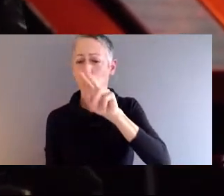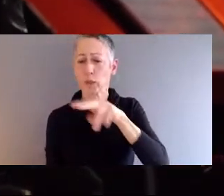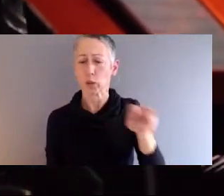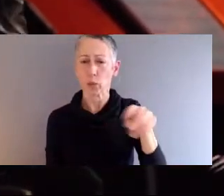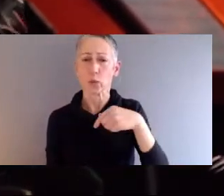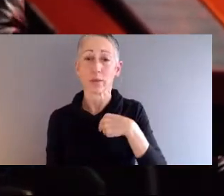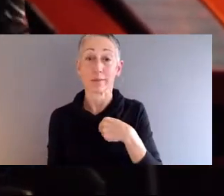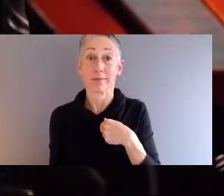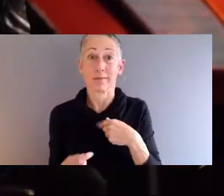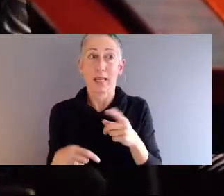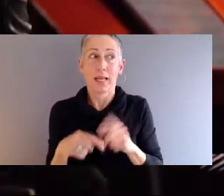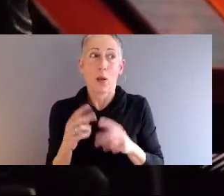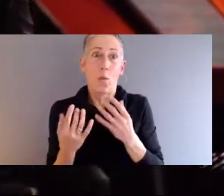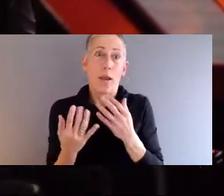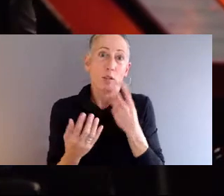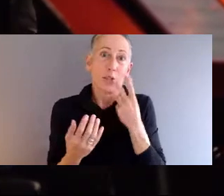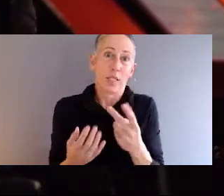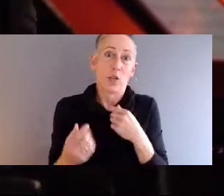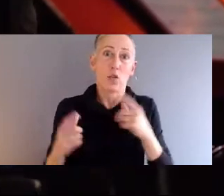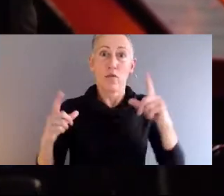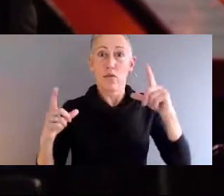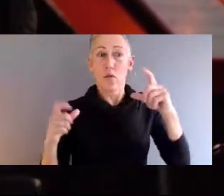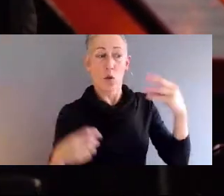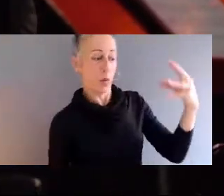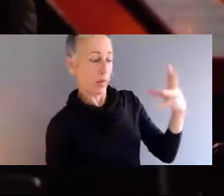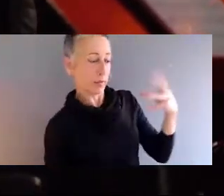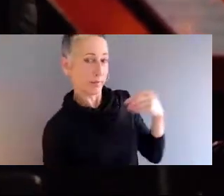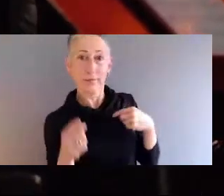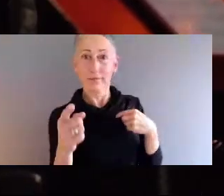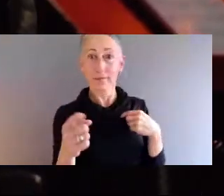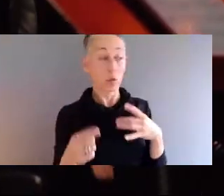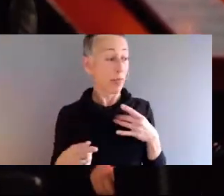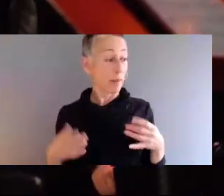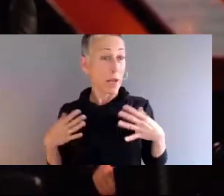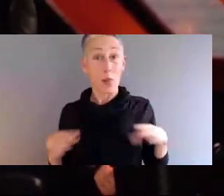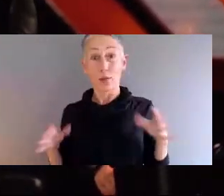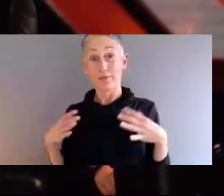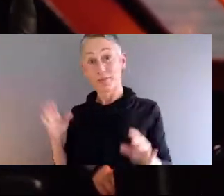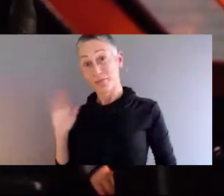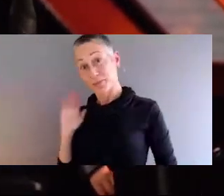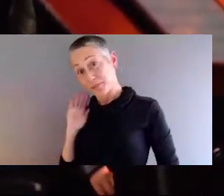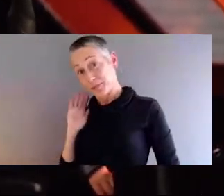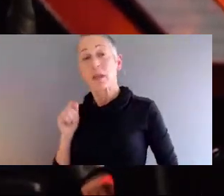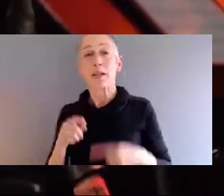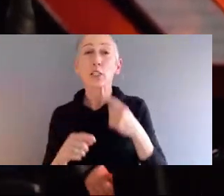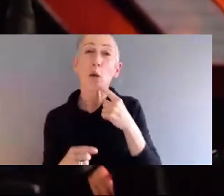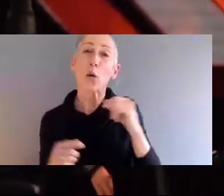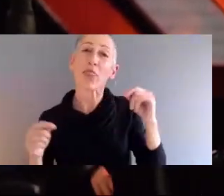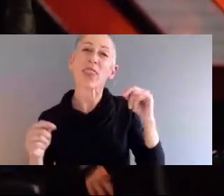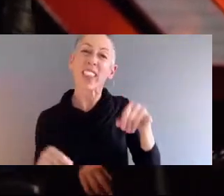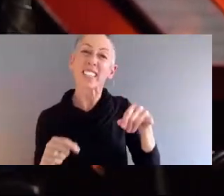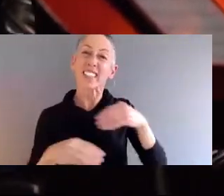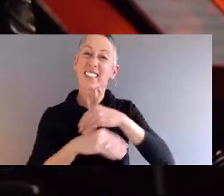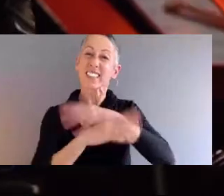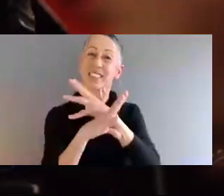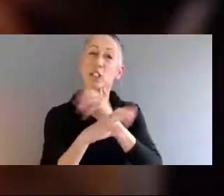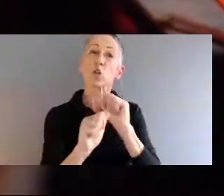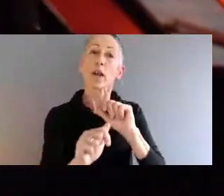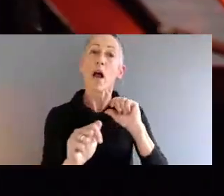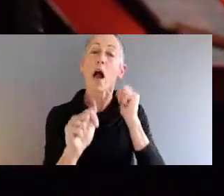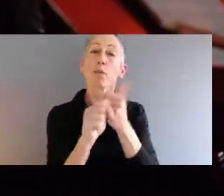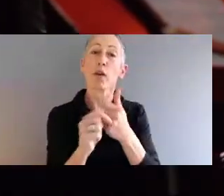like. Do you like my outfit? Thank you. For those of you in the digital venue, this is your last chance to upgrade those tickets to join